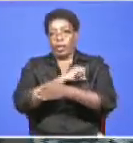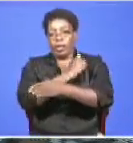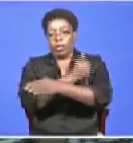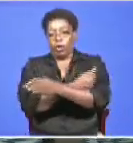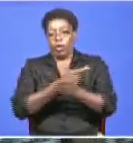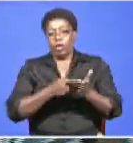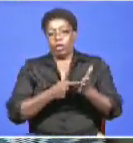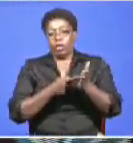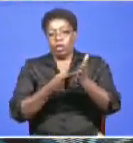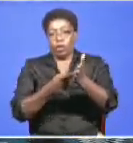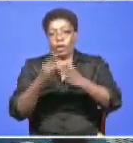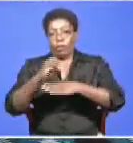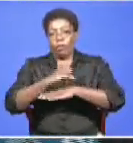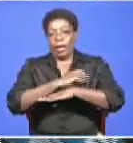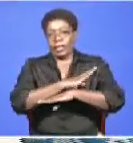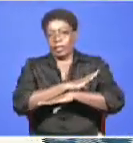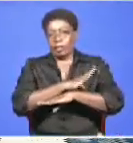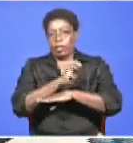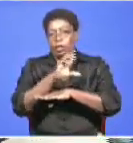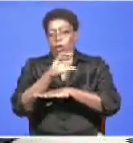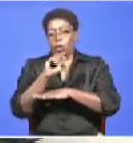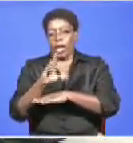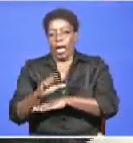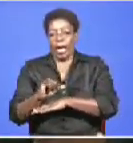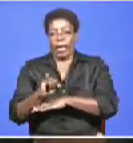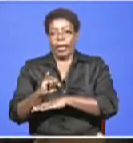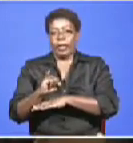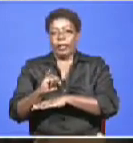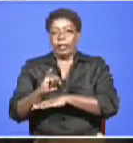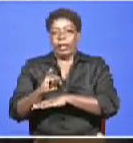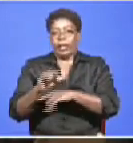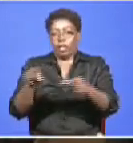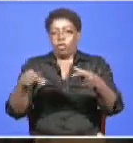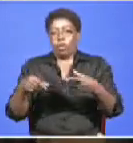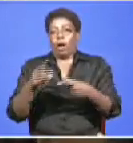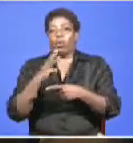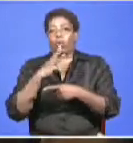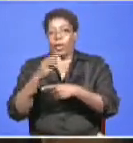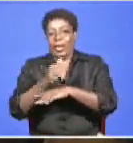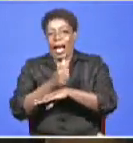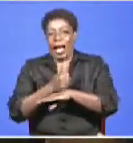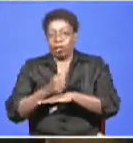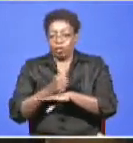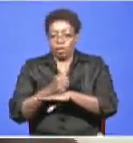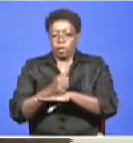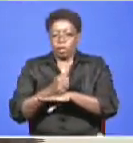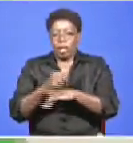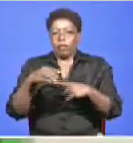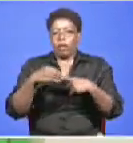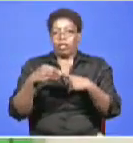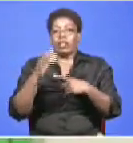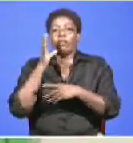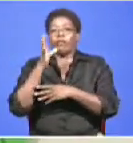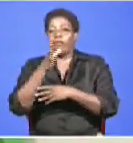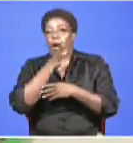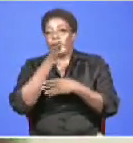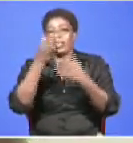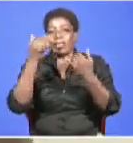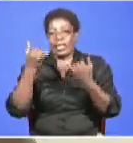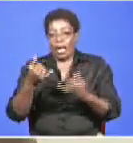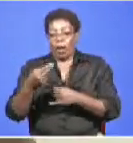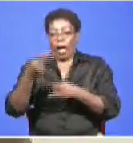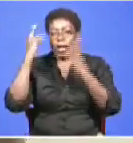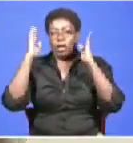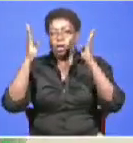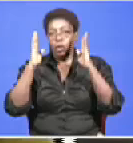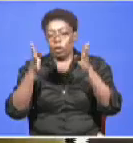showing E. coli bacteria within several groundwater wells in North Andros. Residents, particularly farmers, now on high